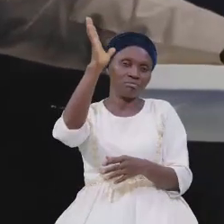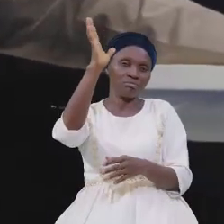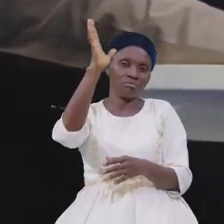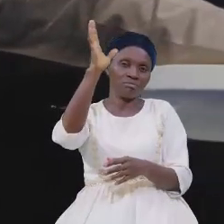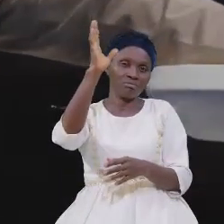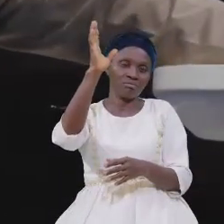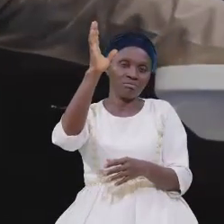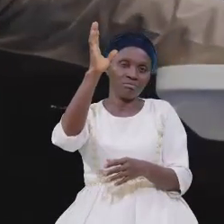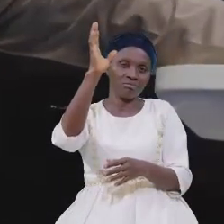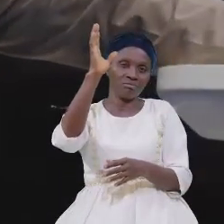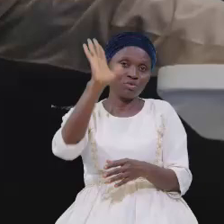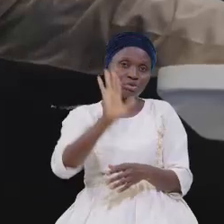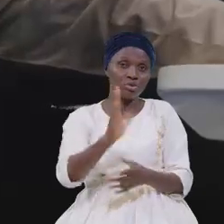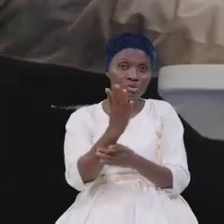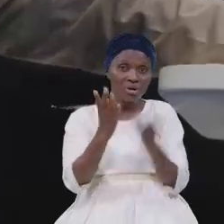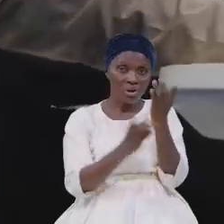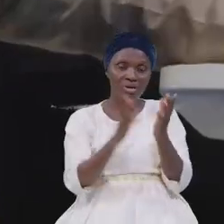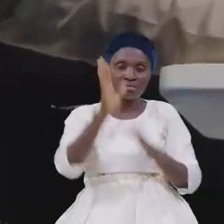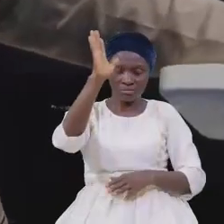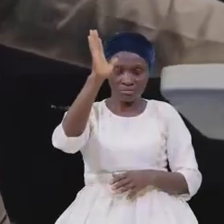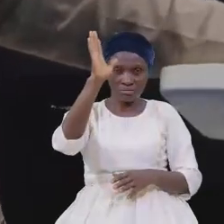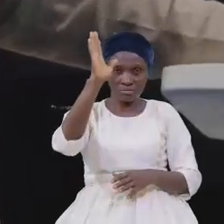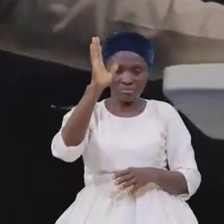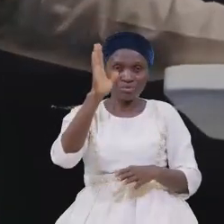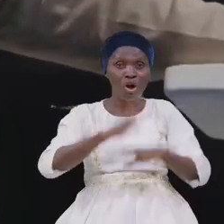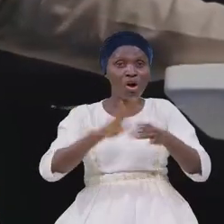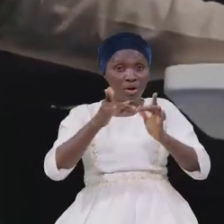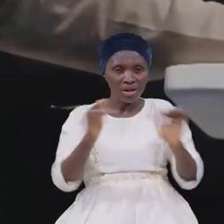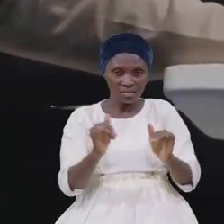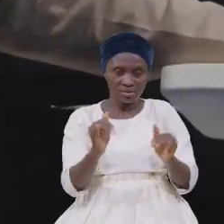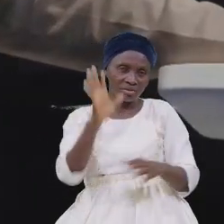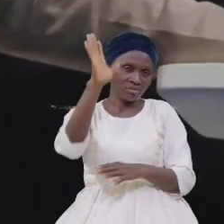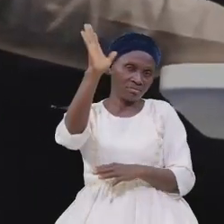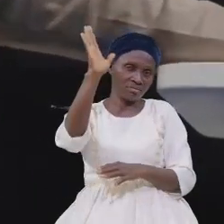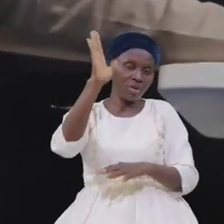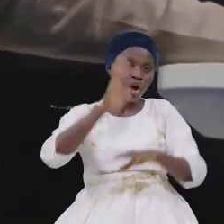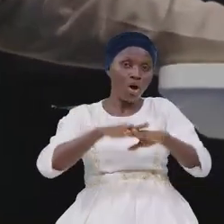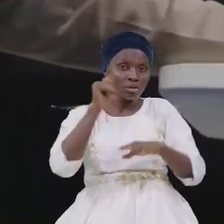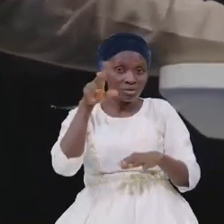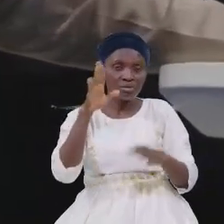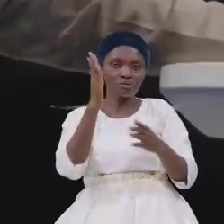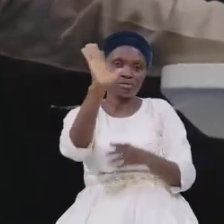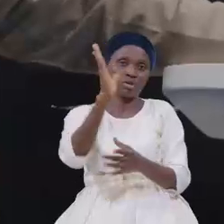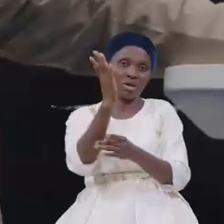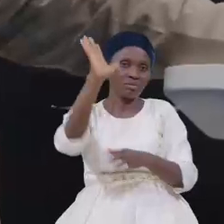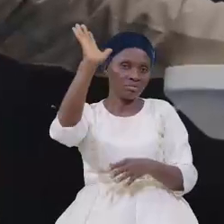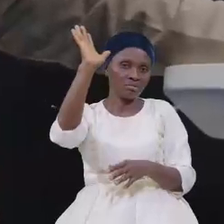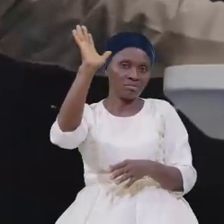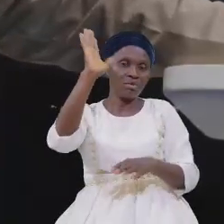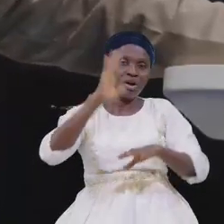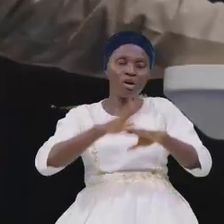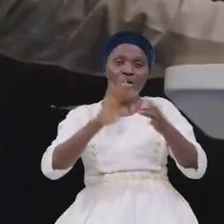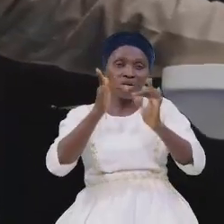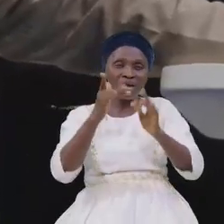same. Over the radio, do the same. On the television, do the same. YouTube, in any way,